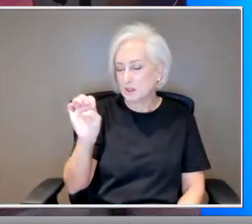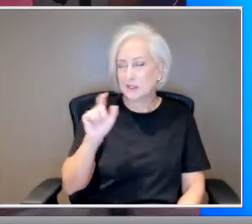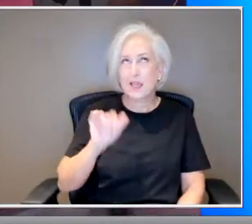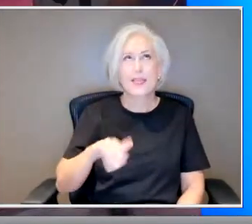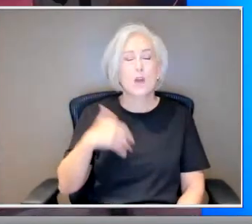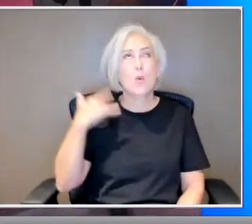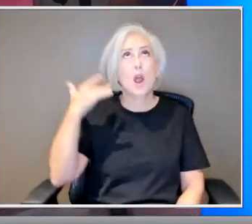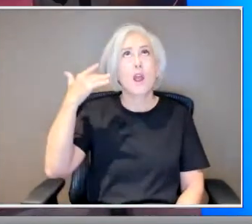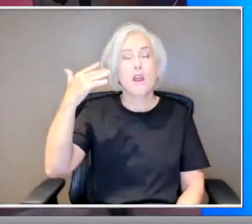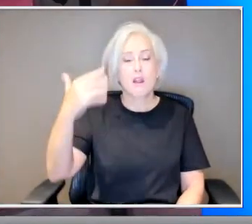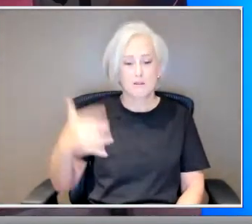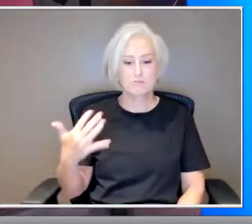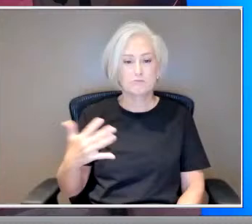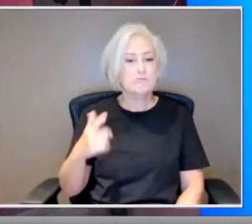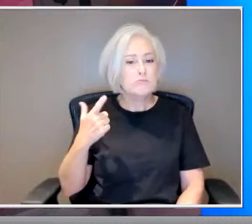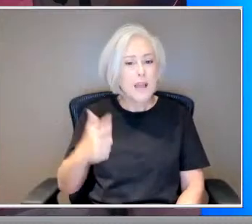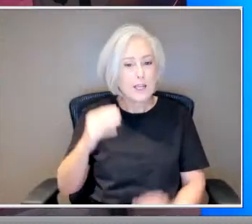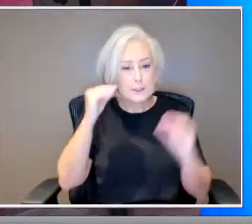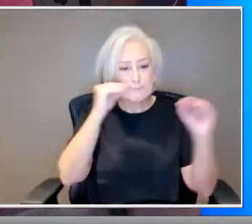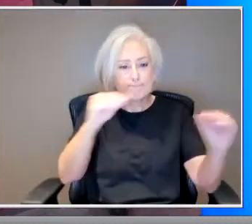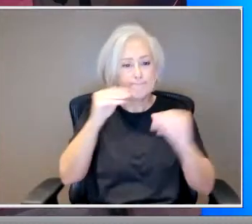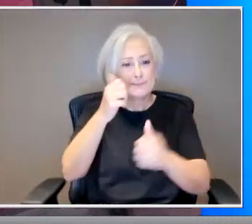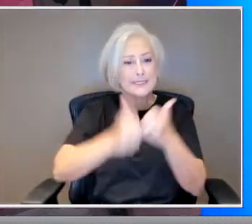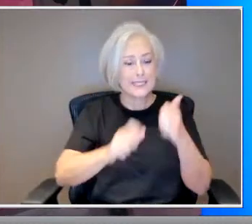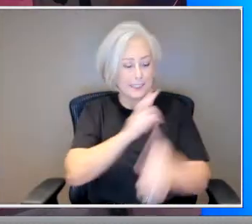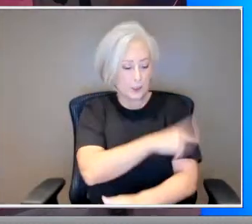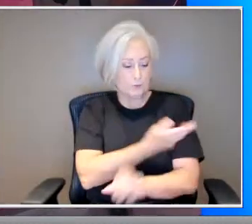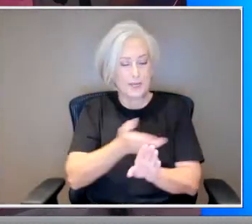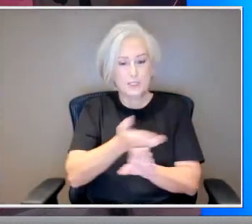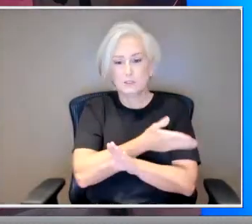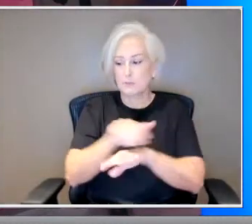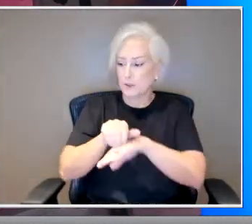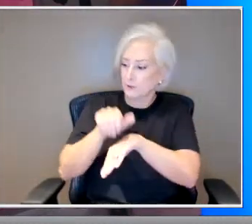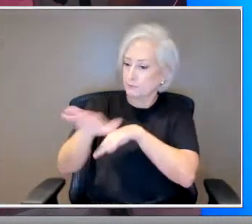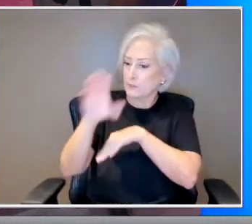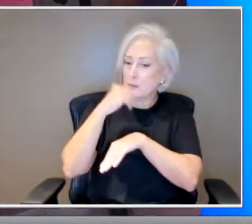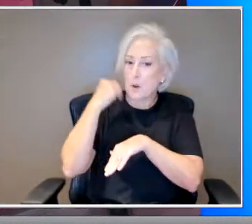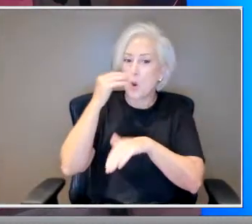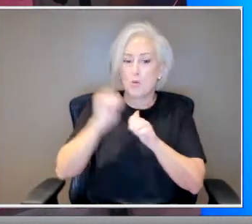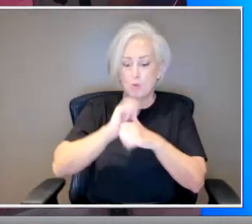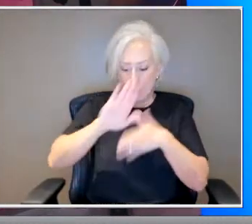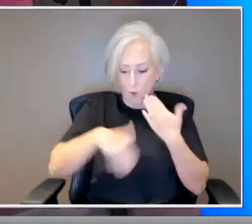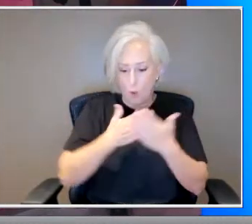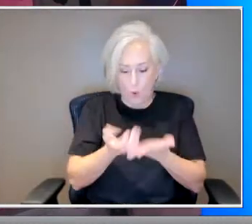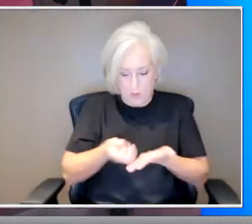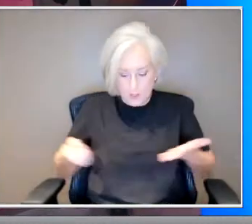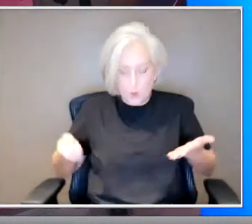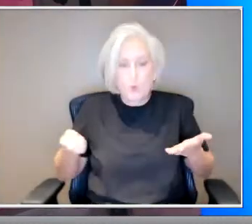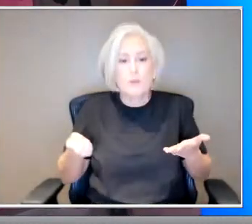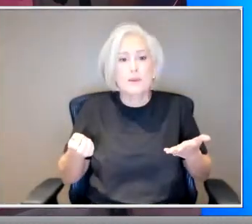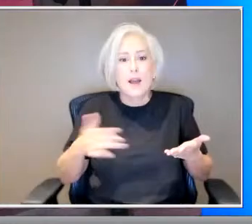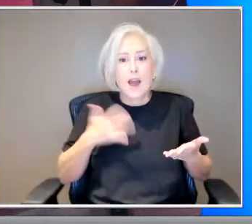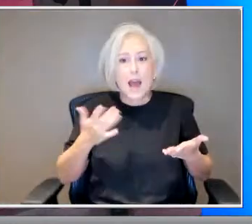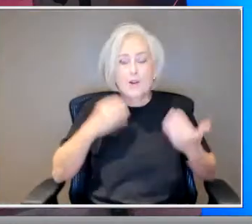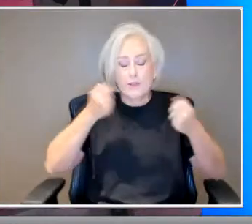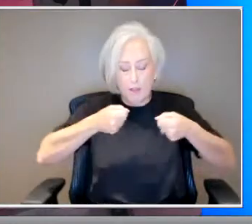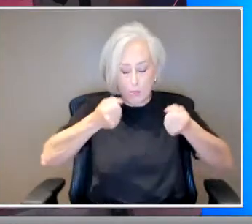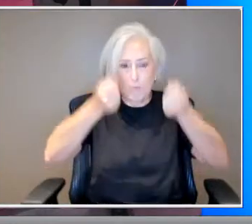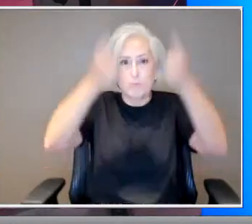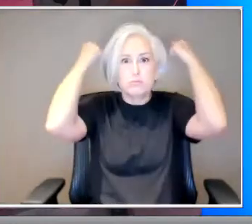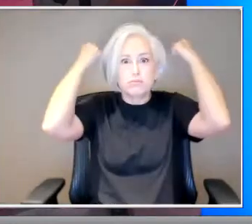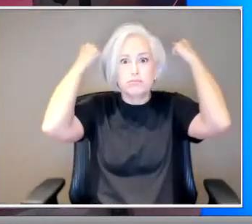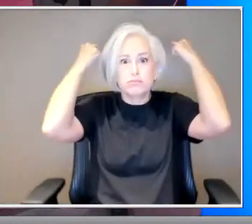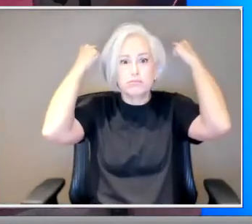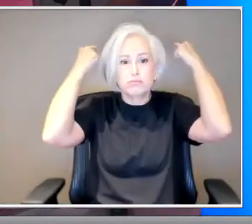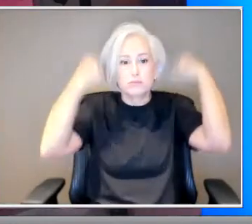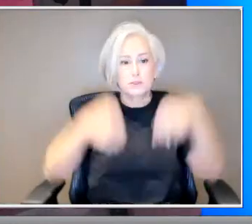you educate each patient before you send them home with all this important gear? It would be so intimidating, I would think, for a patient. I